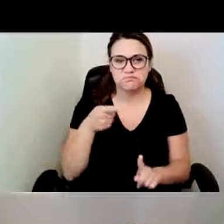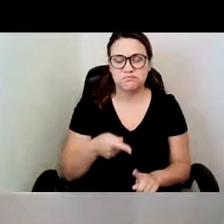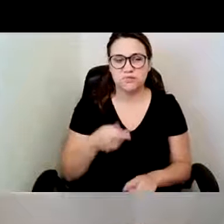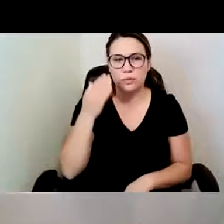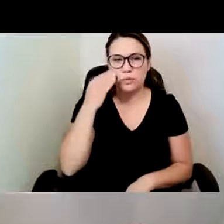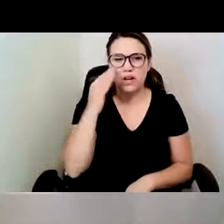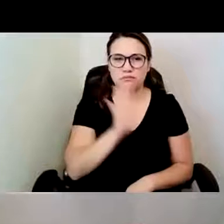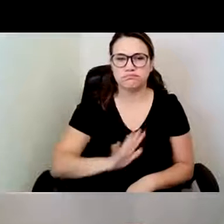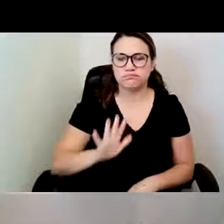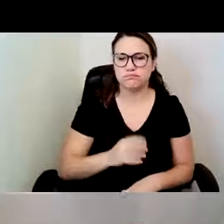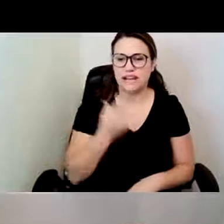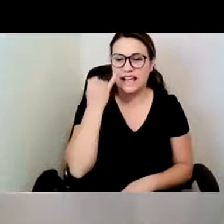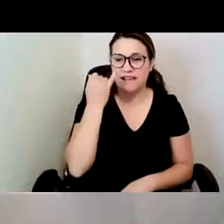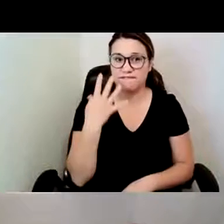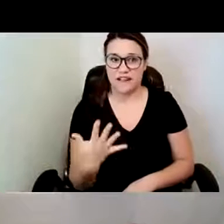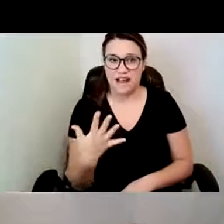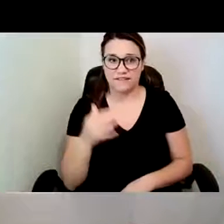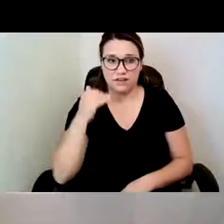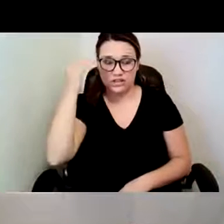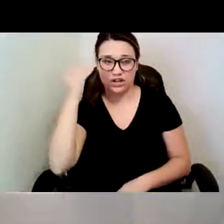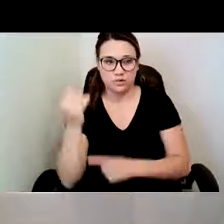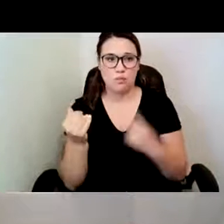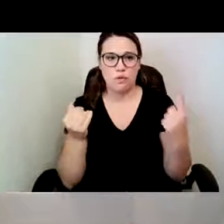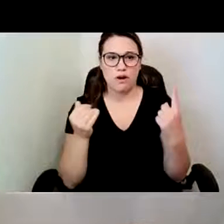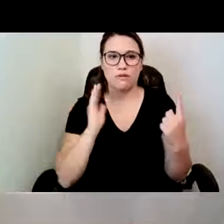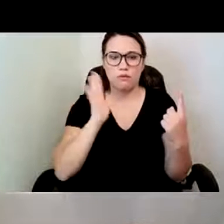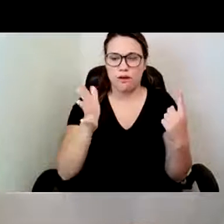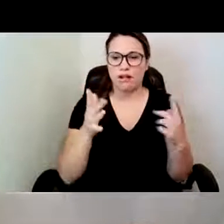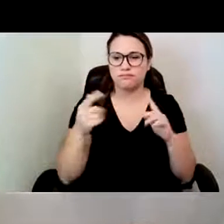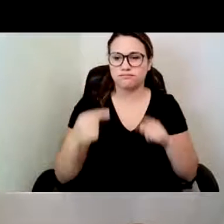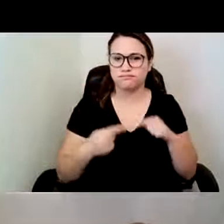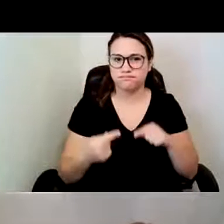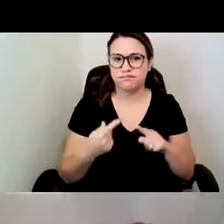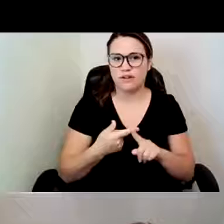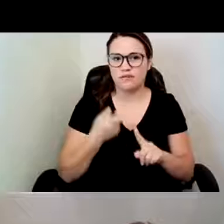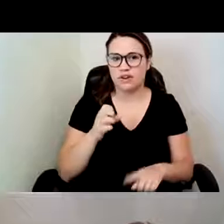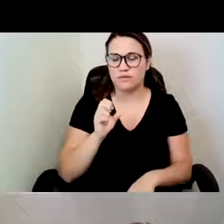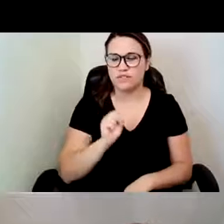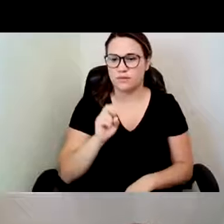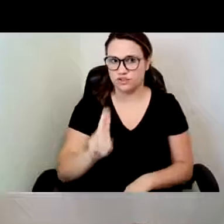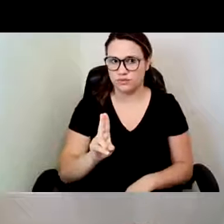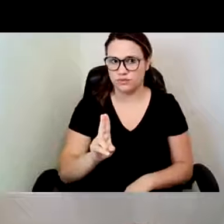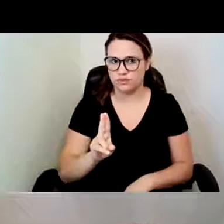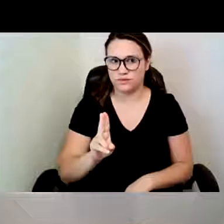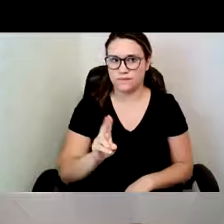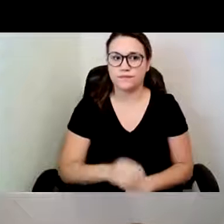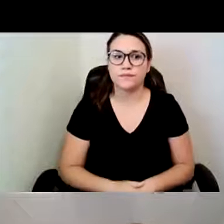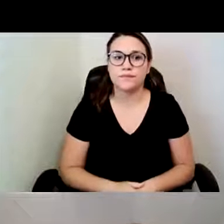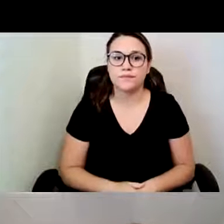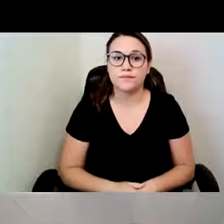substance use disorders. Use of illicit drugs rose from 2.7%